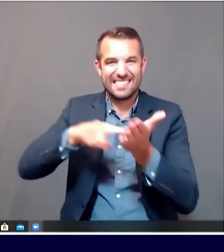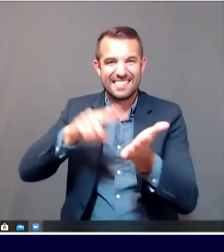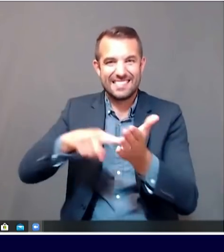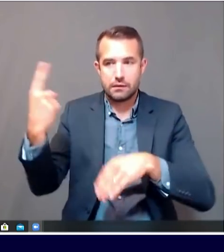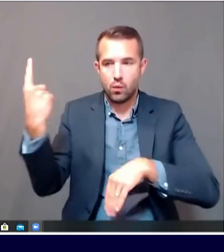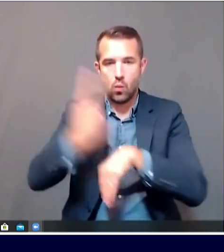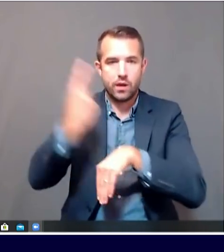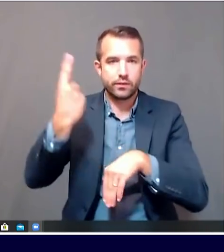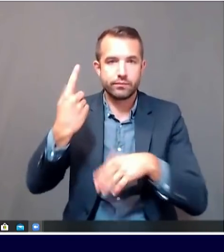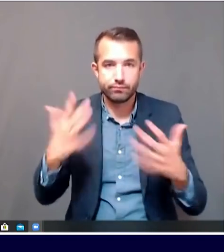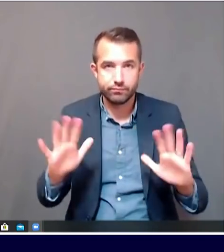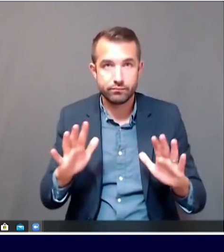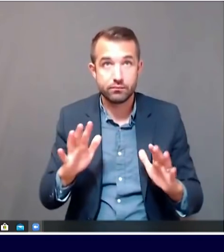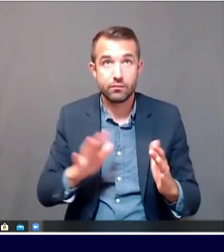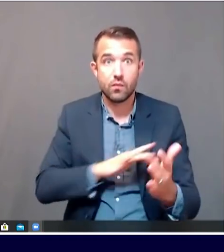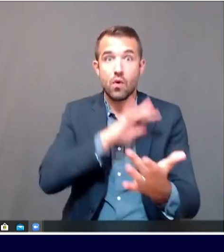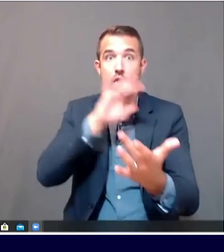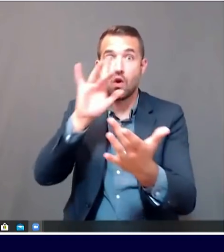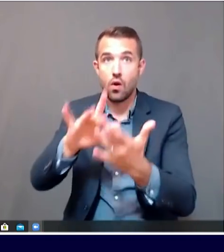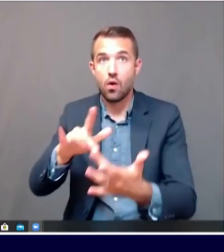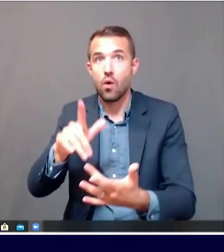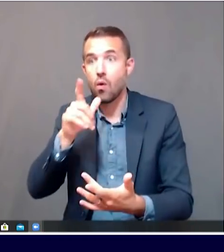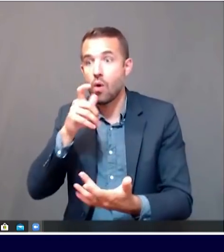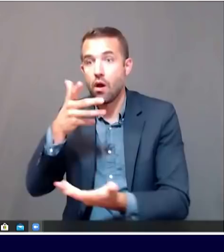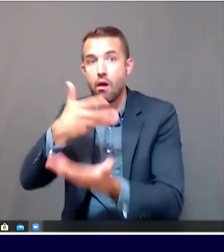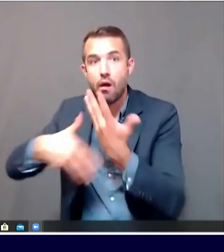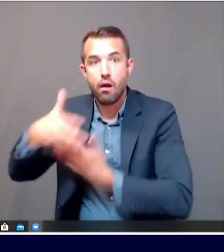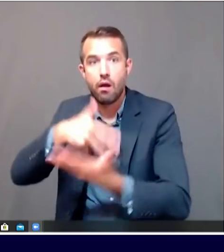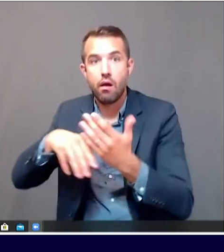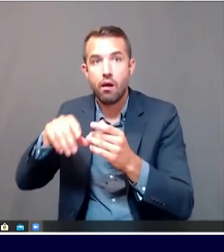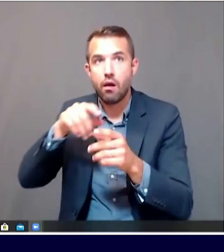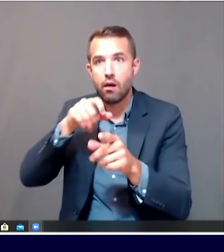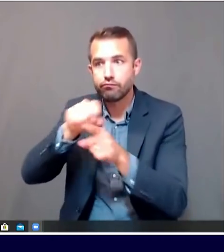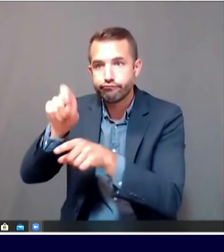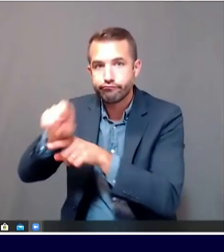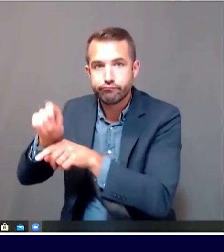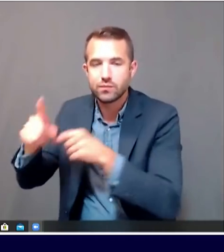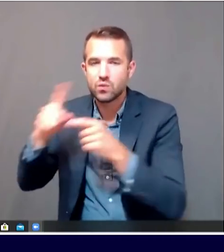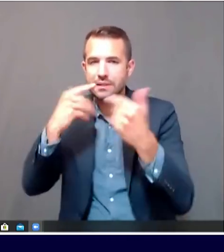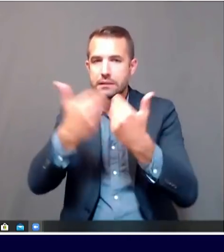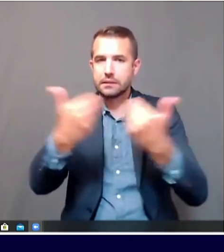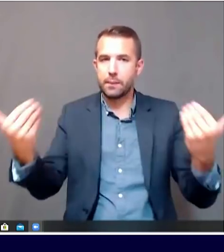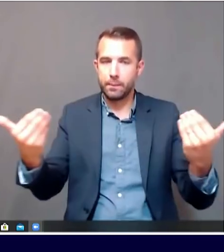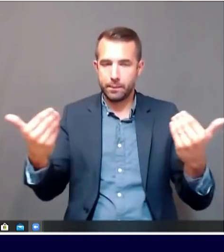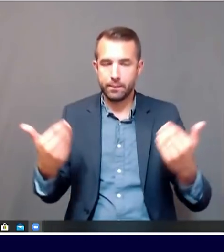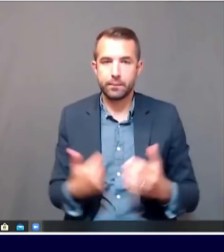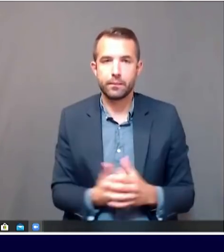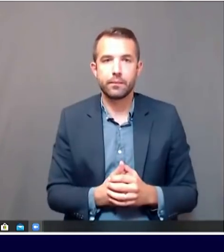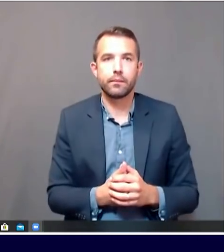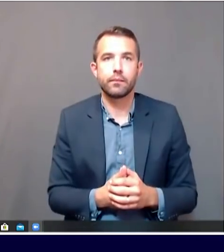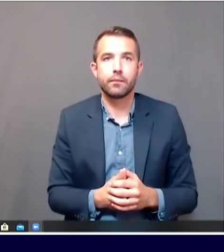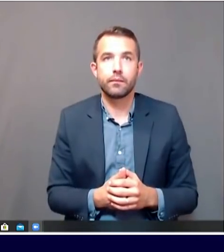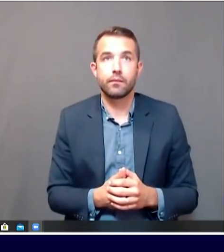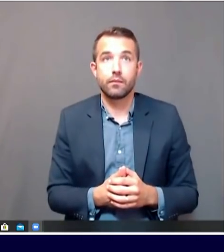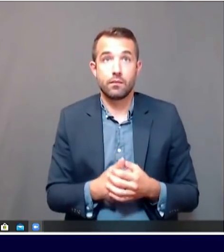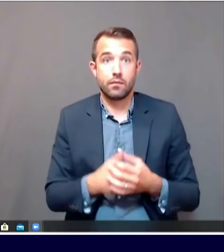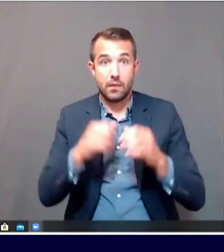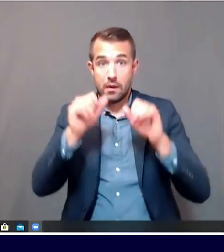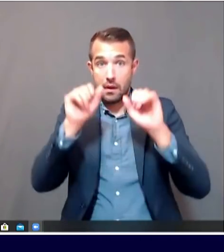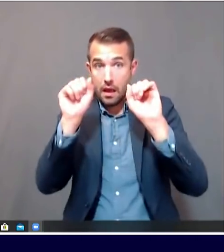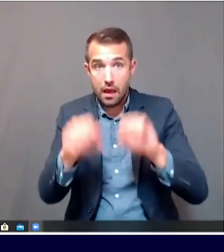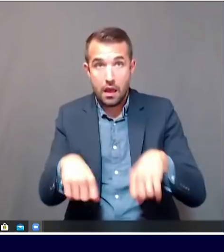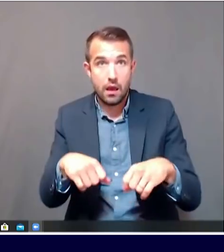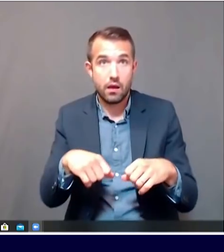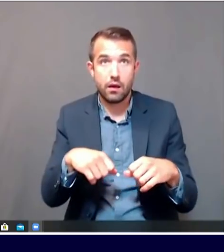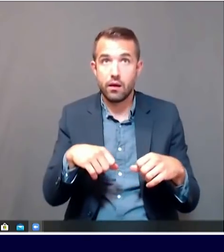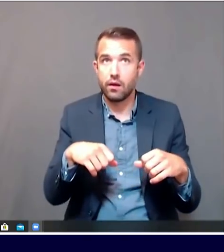checking in with contacts. Case investigators are checking in with the case. And yes, they are able to touch base with most